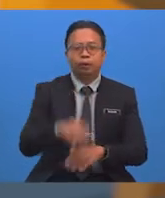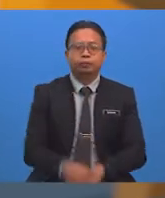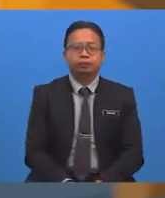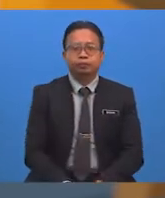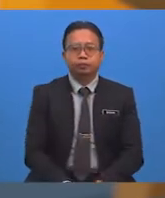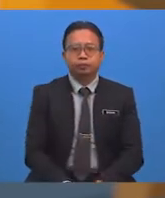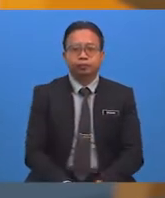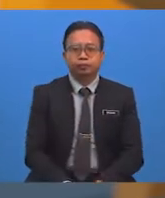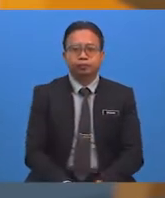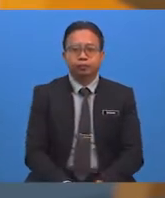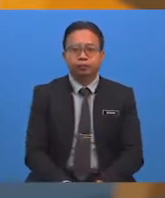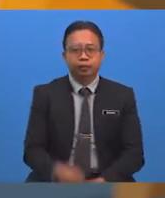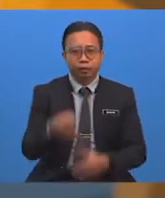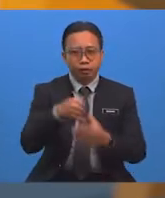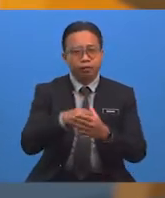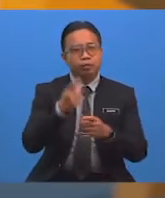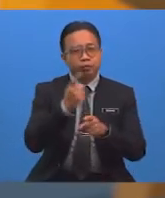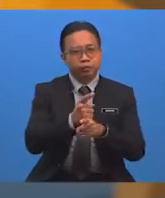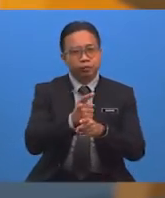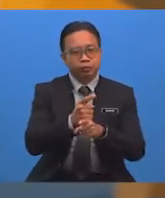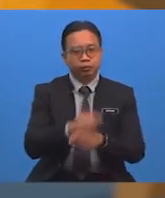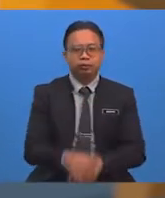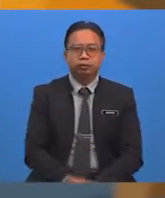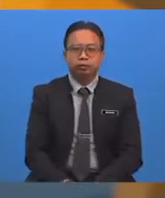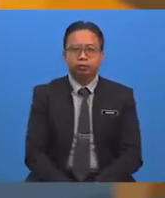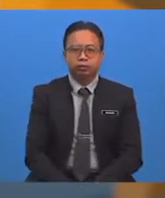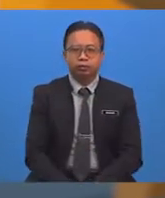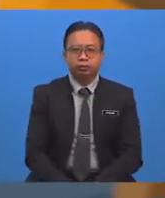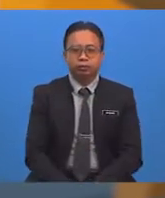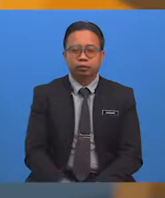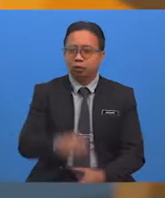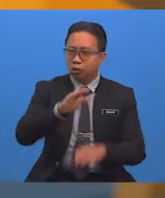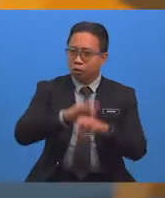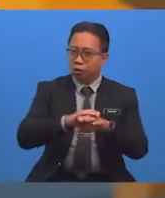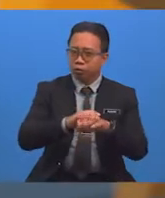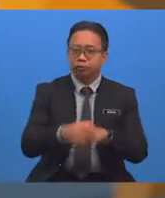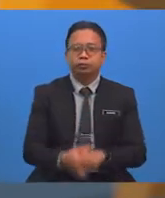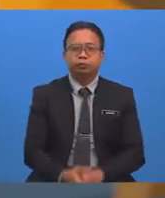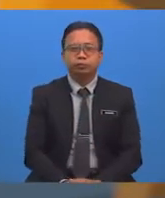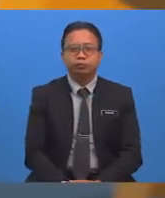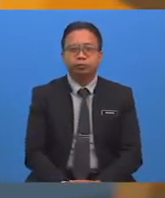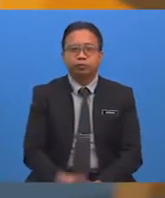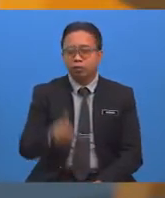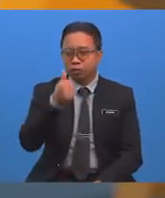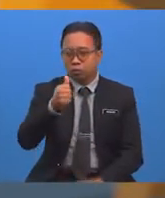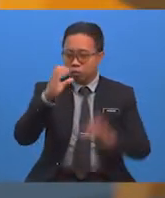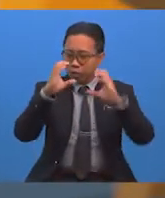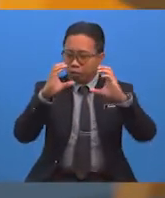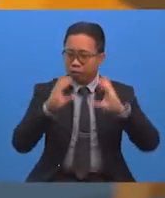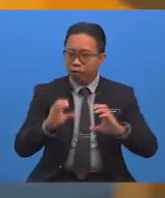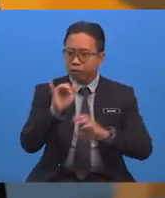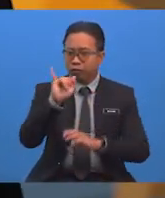to put in irrelevant details and some tend to ramble on and on. Good